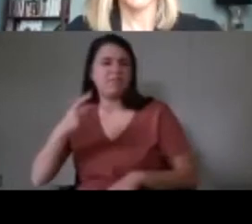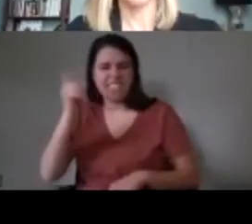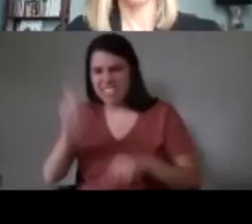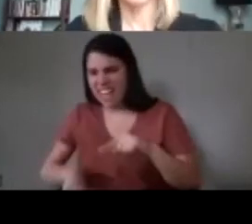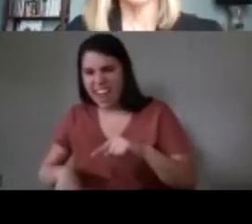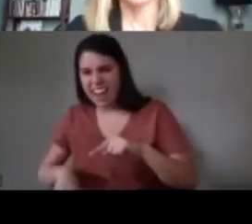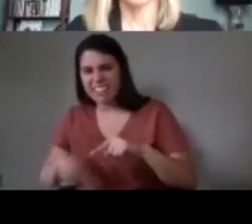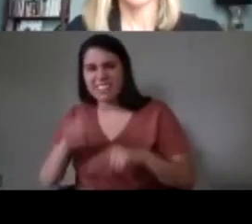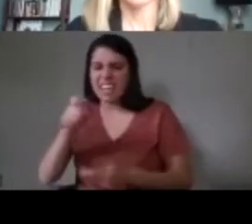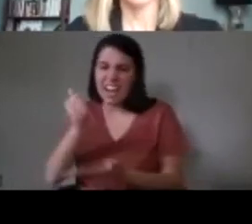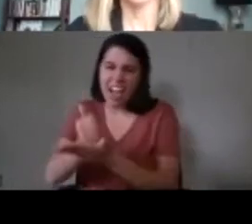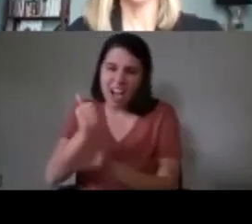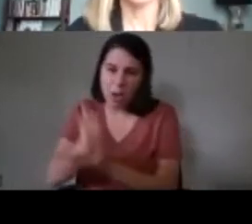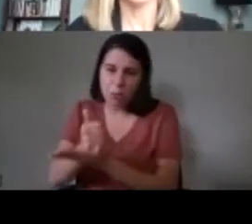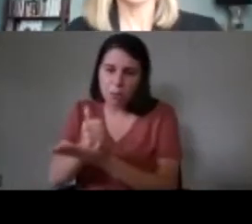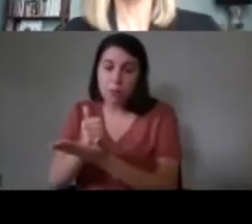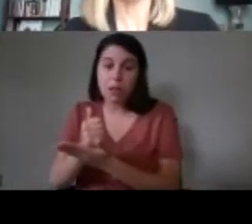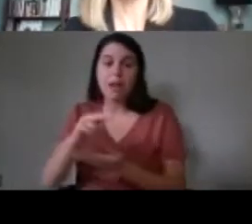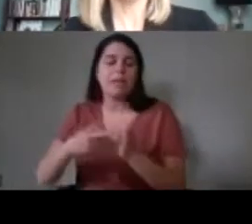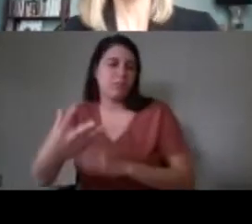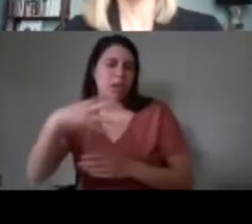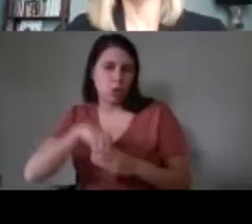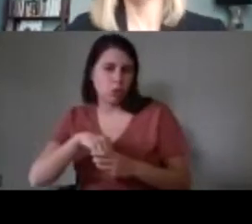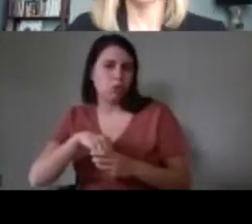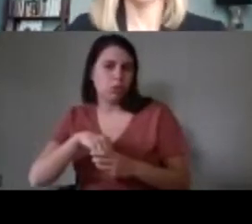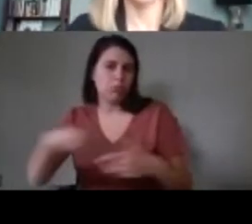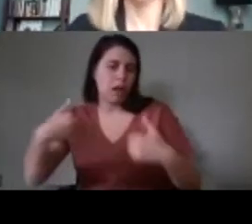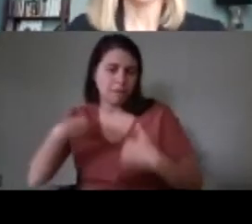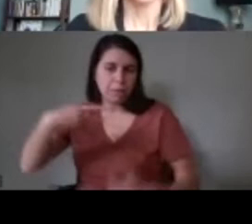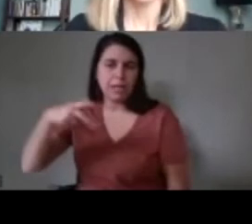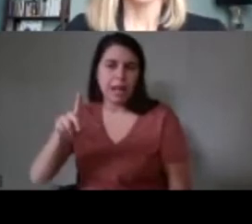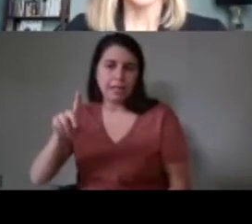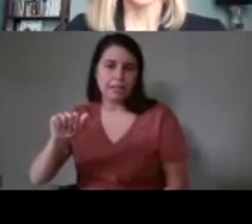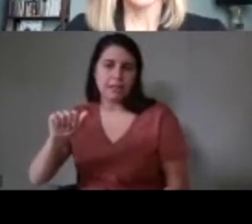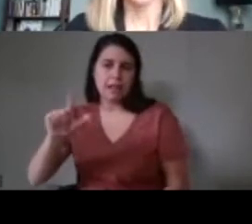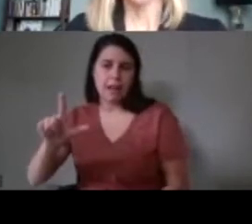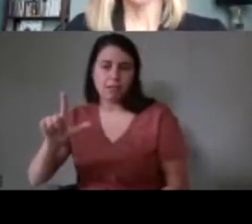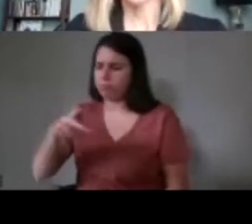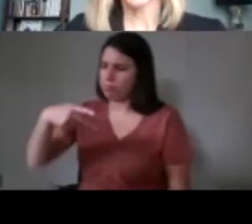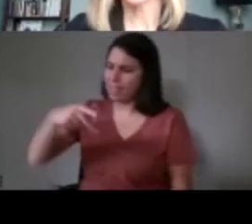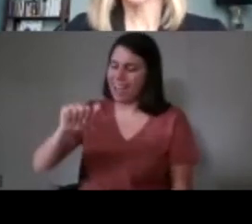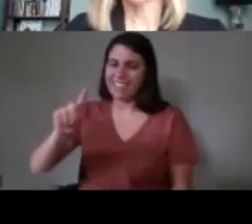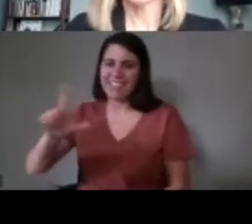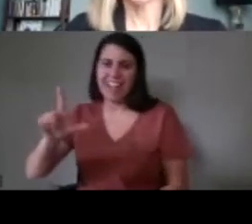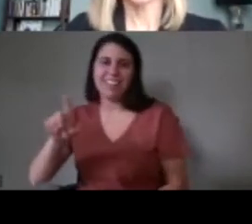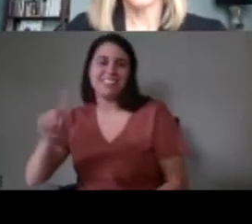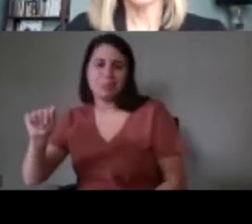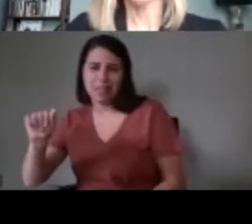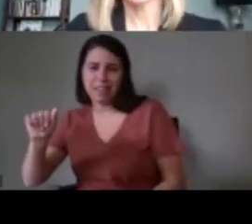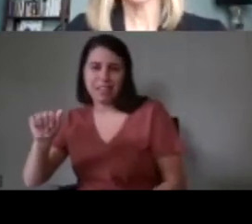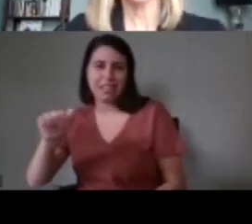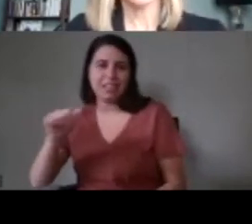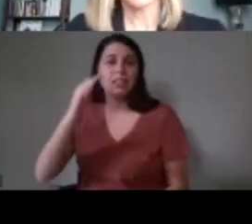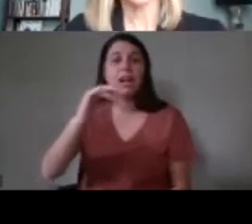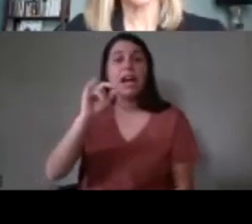without help, they were included as having PADL disability. So that included dropping to the floor for